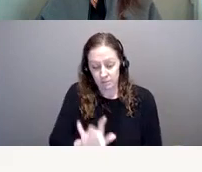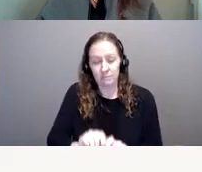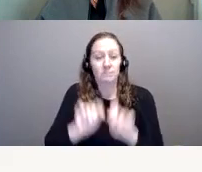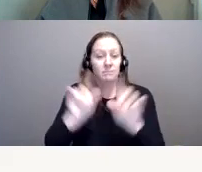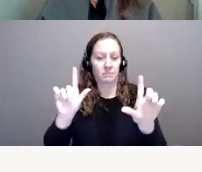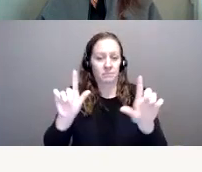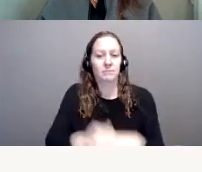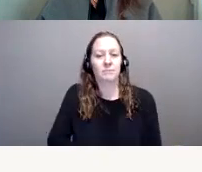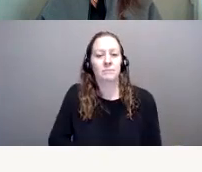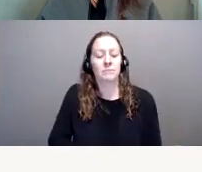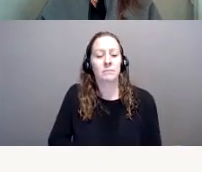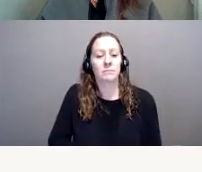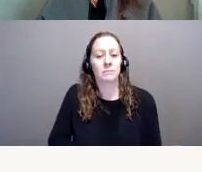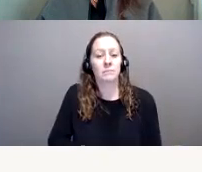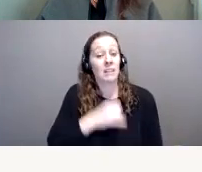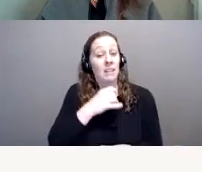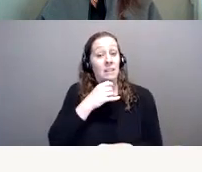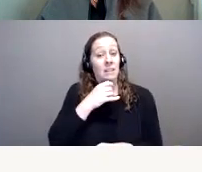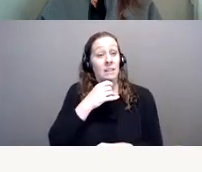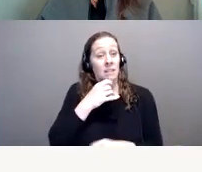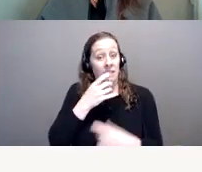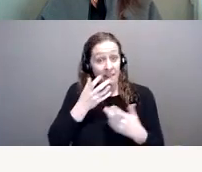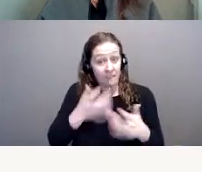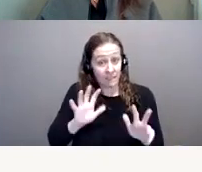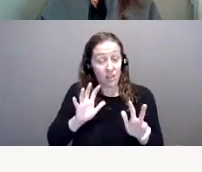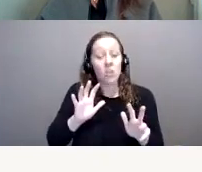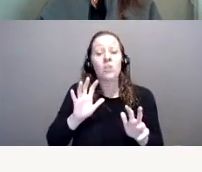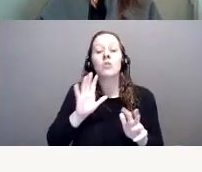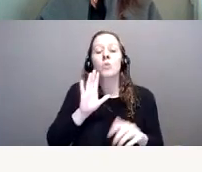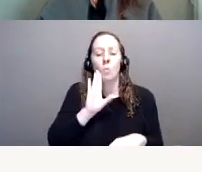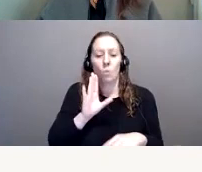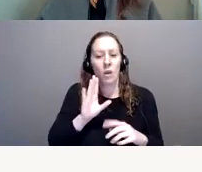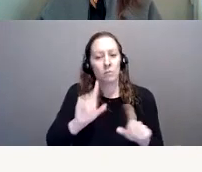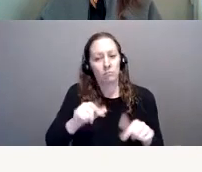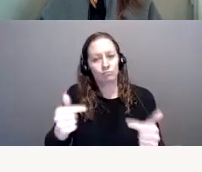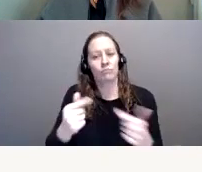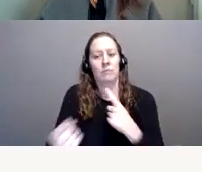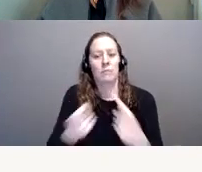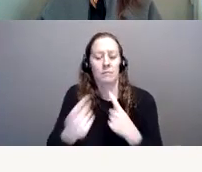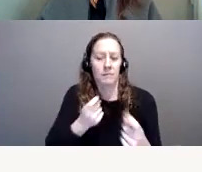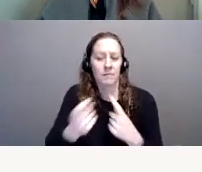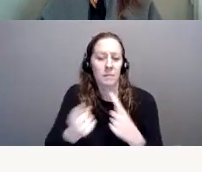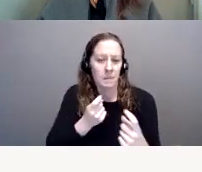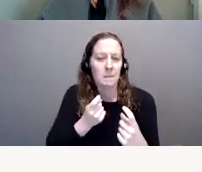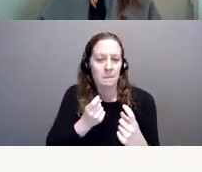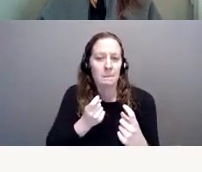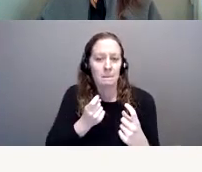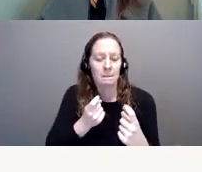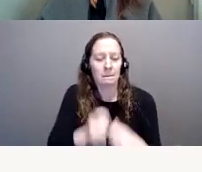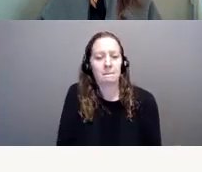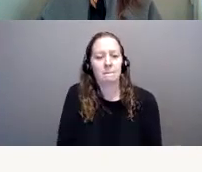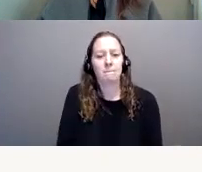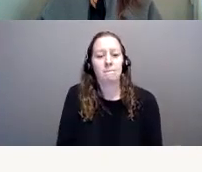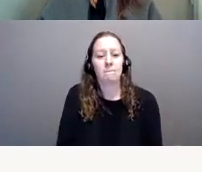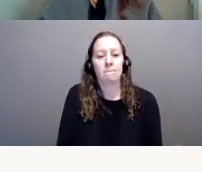available for a Q&A portion at the end of our webinar. And then we ask you at the end of the webinar, you will see